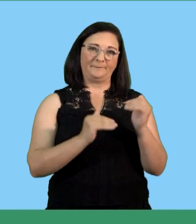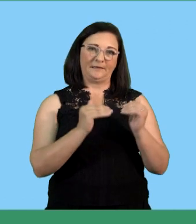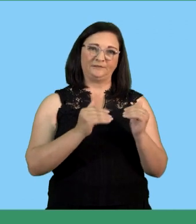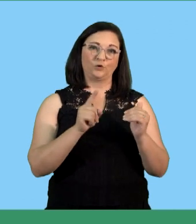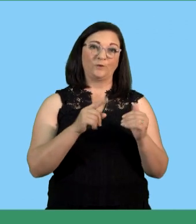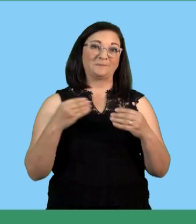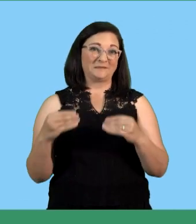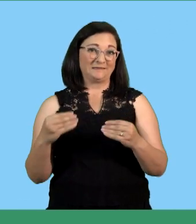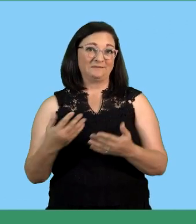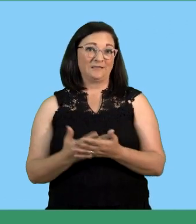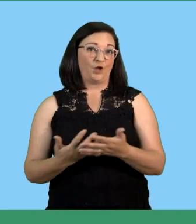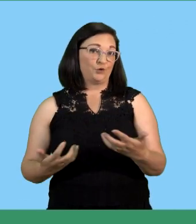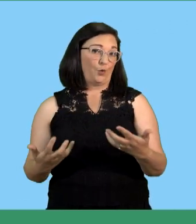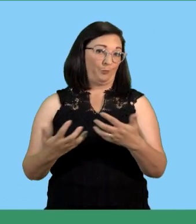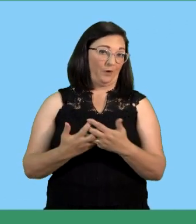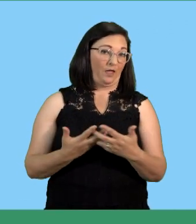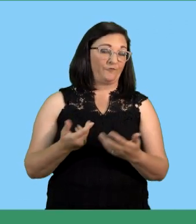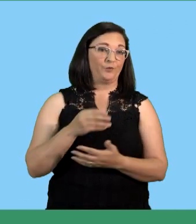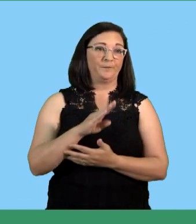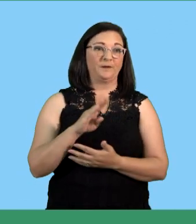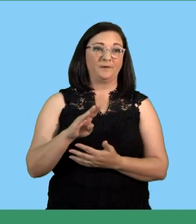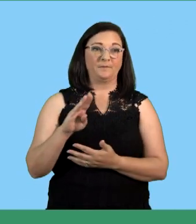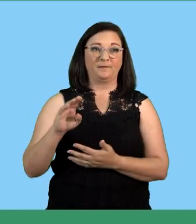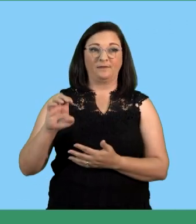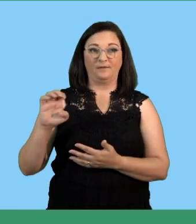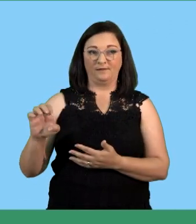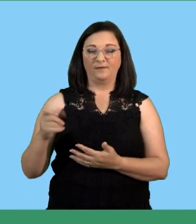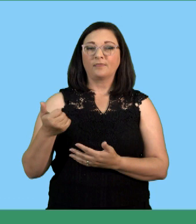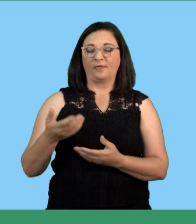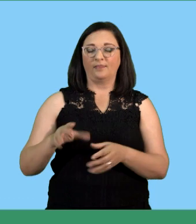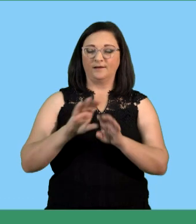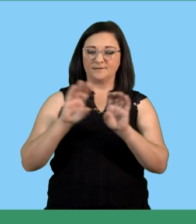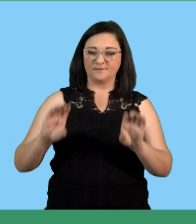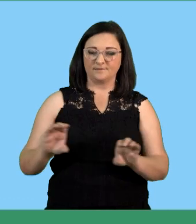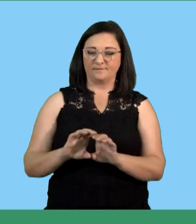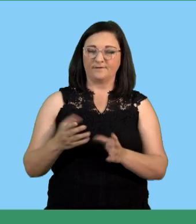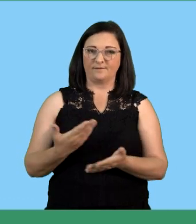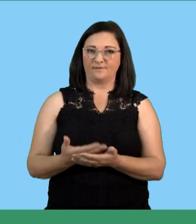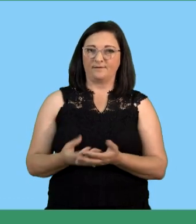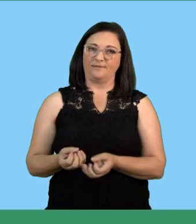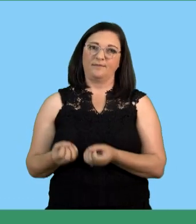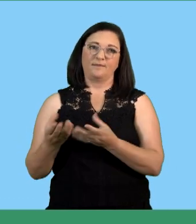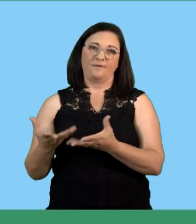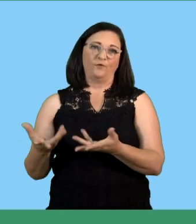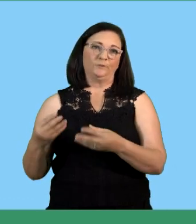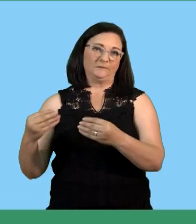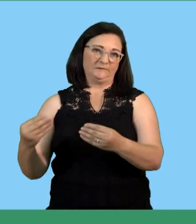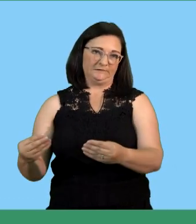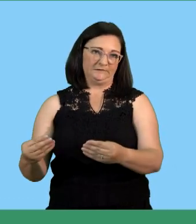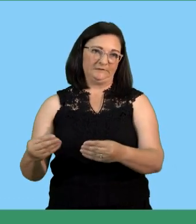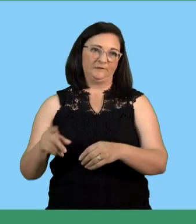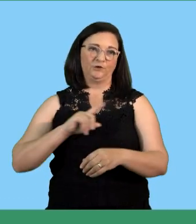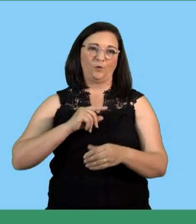business's compliance with the BBBEE, and a certificate is issued to the business that stipulates